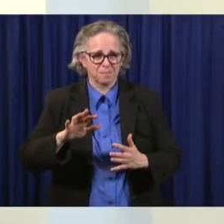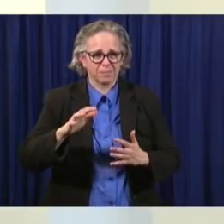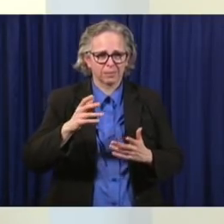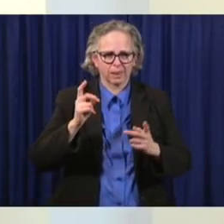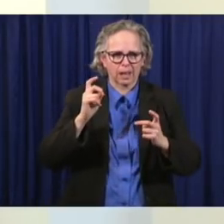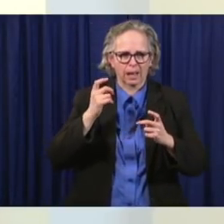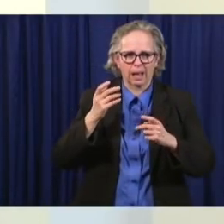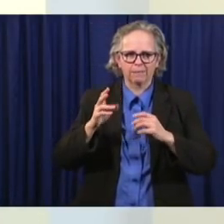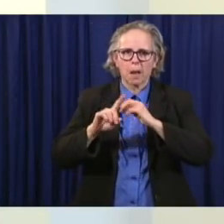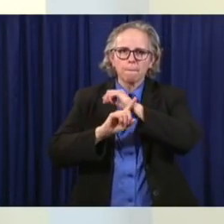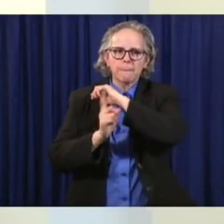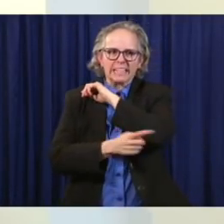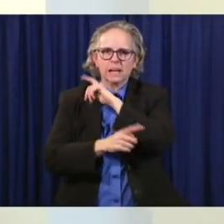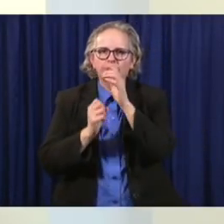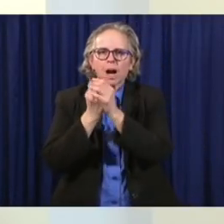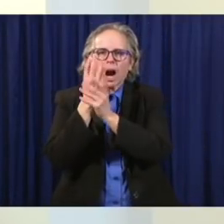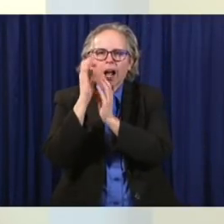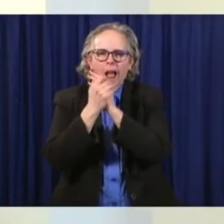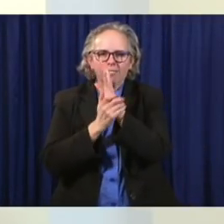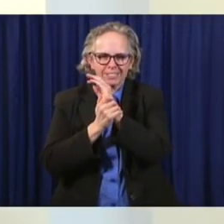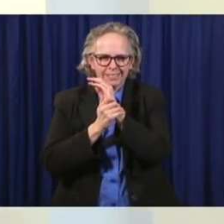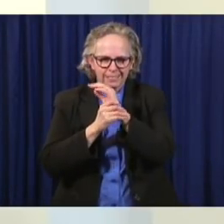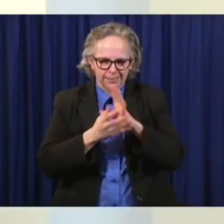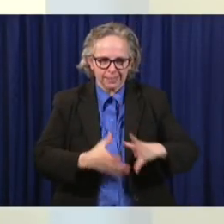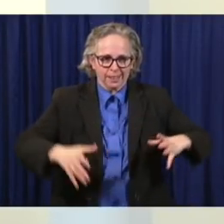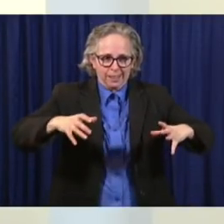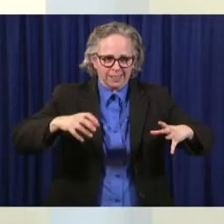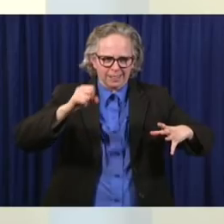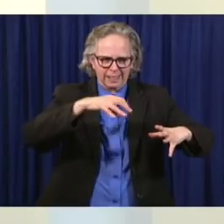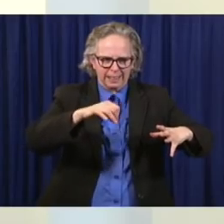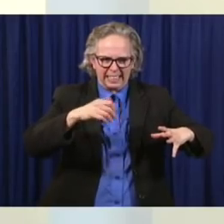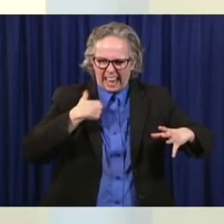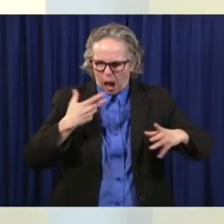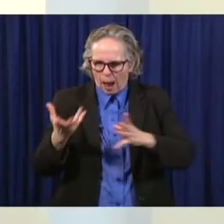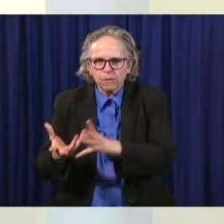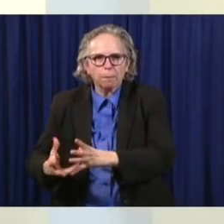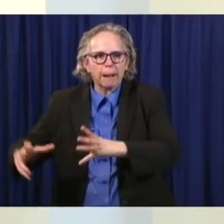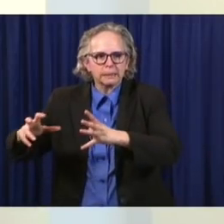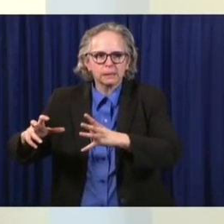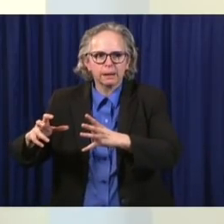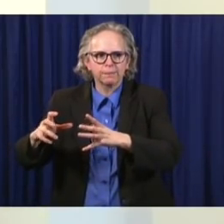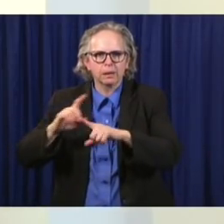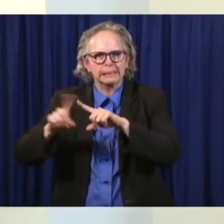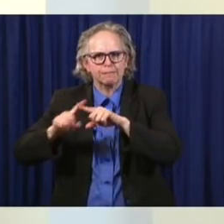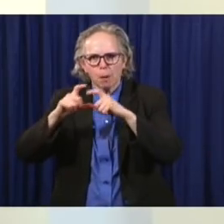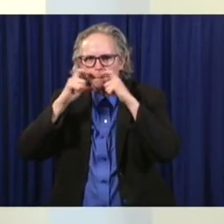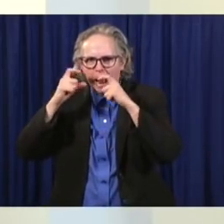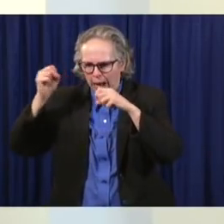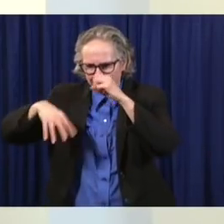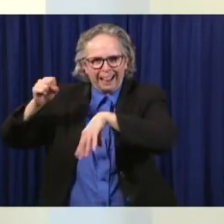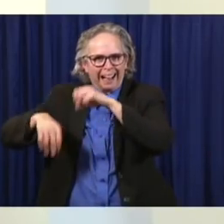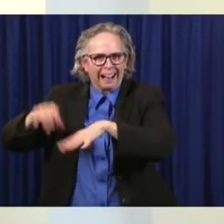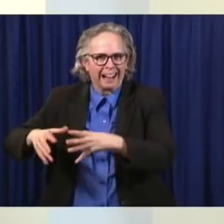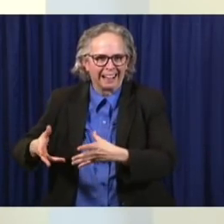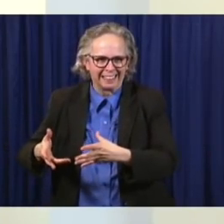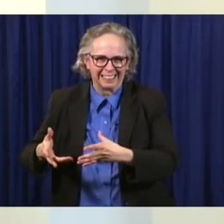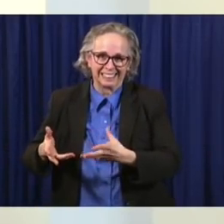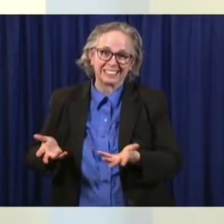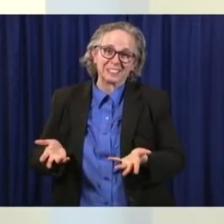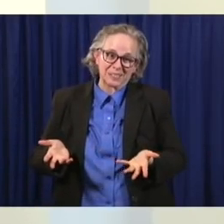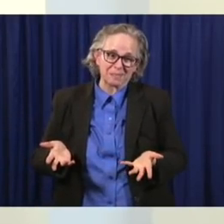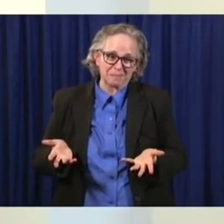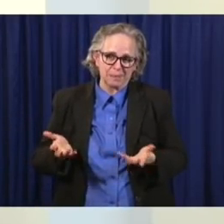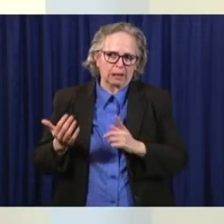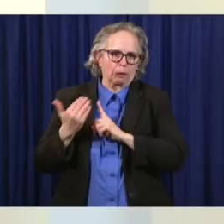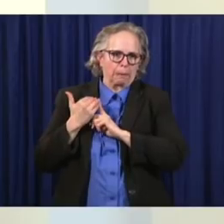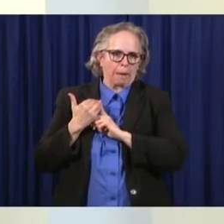the winter, and now I have a little basket of odds and ends of oddly shaped masks, and as a reminder to take it with me when I leave